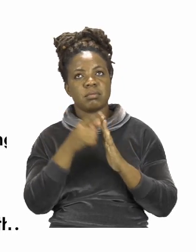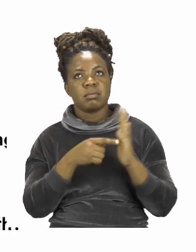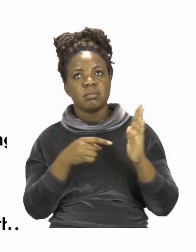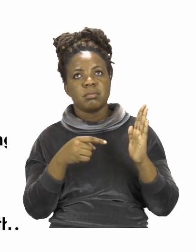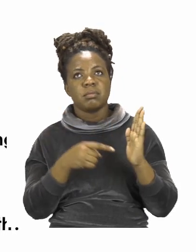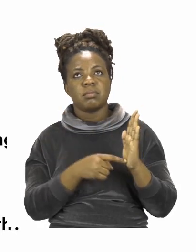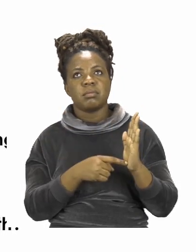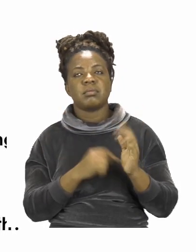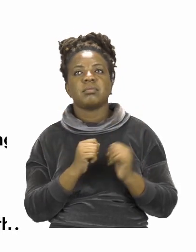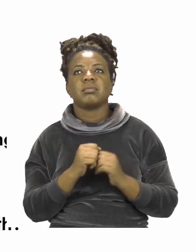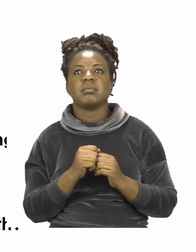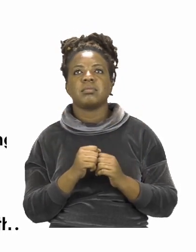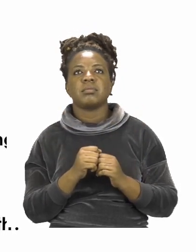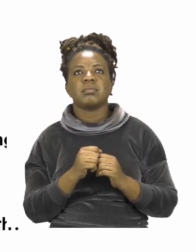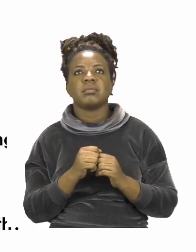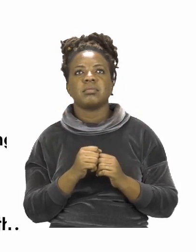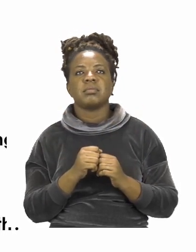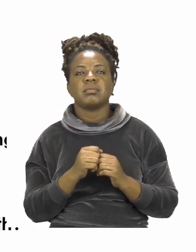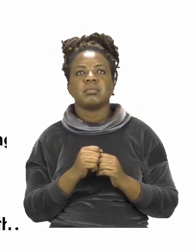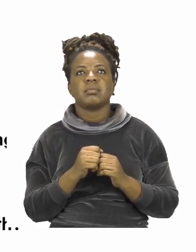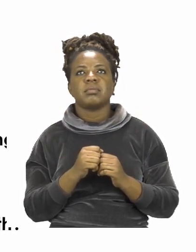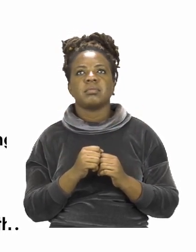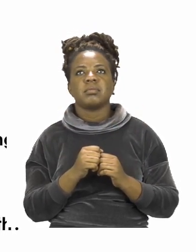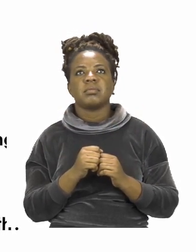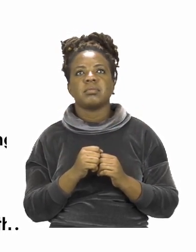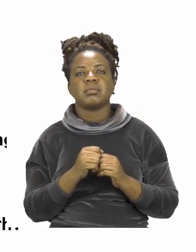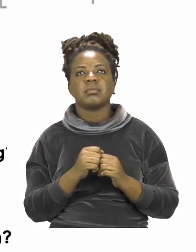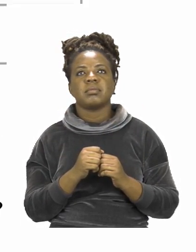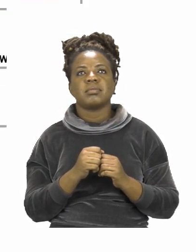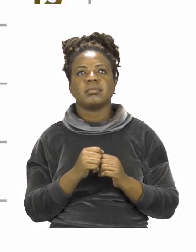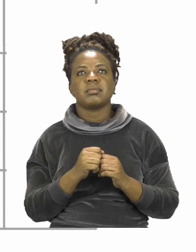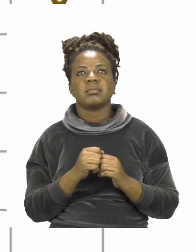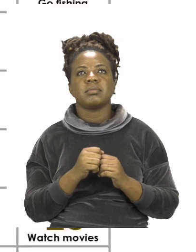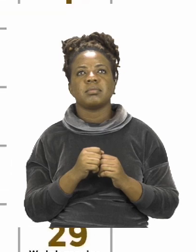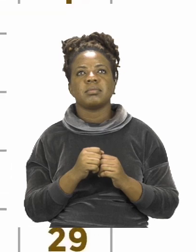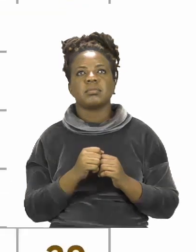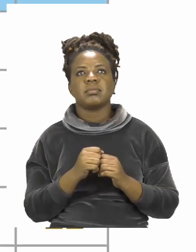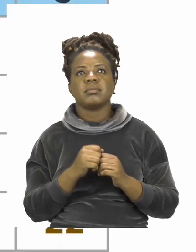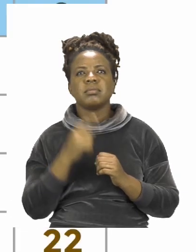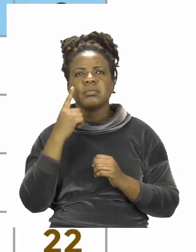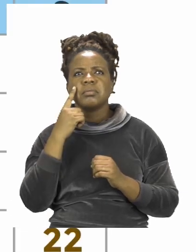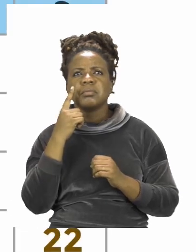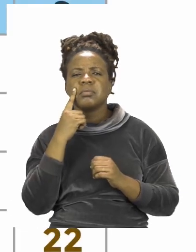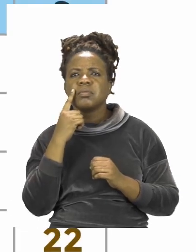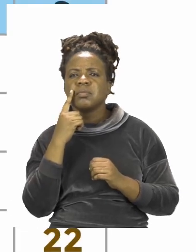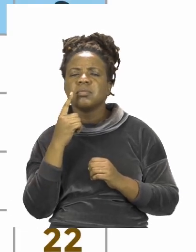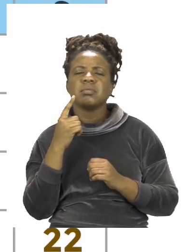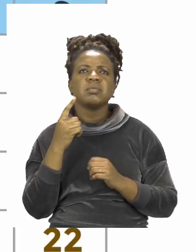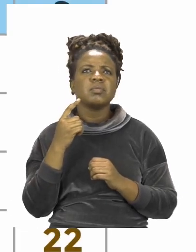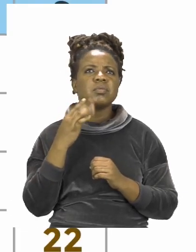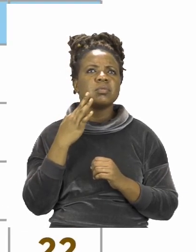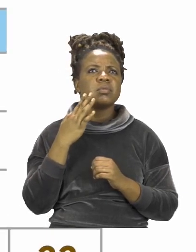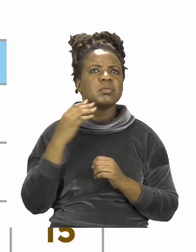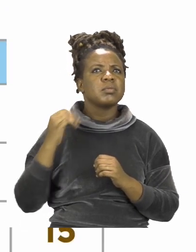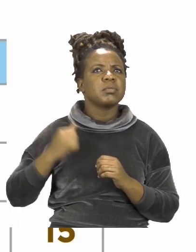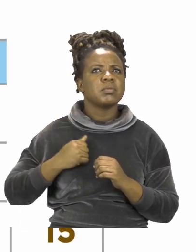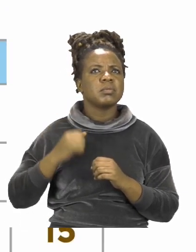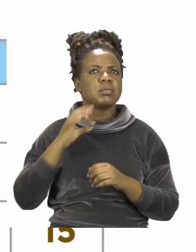and we're going to go back up to the calendar to check when Dad gets his